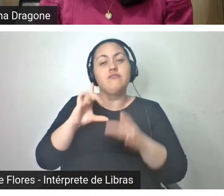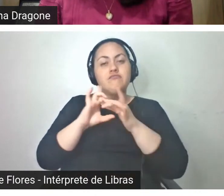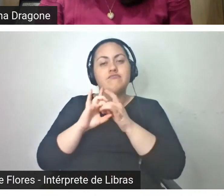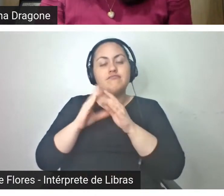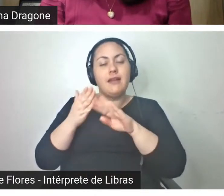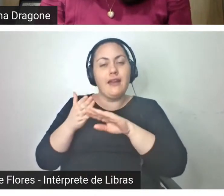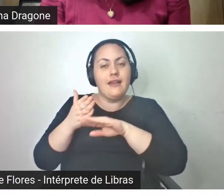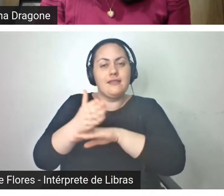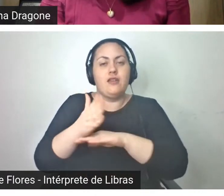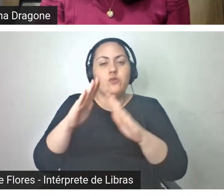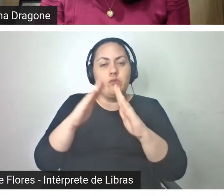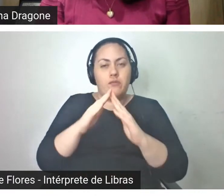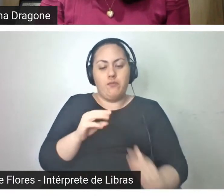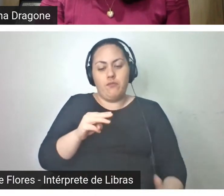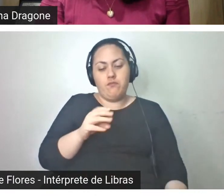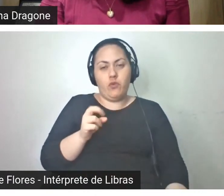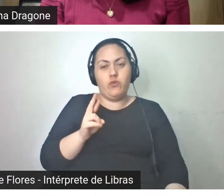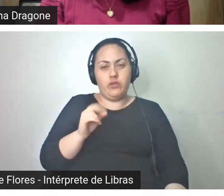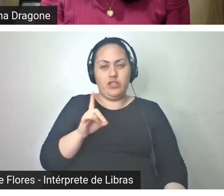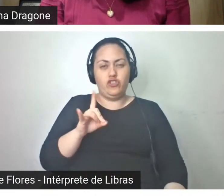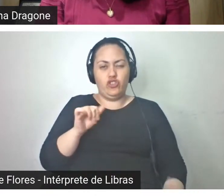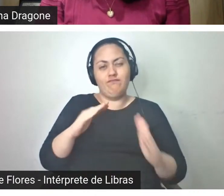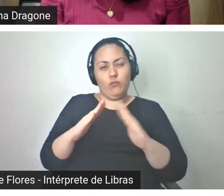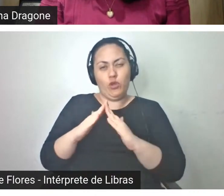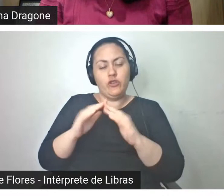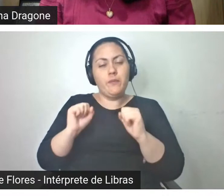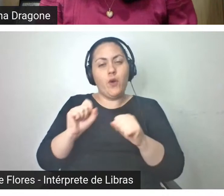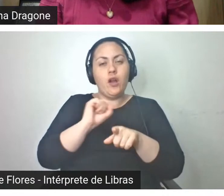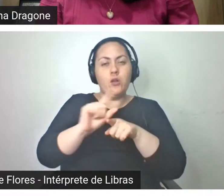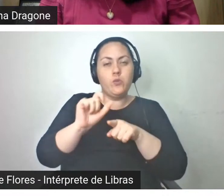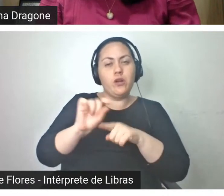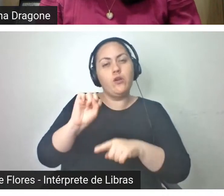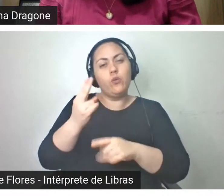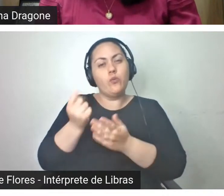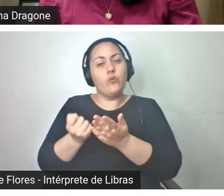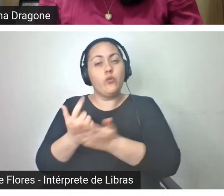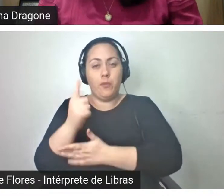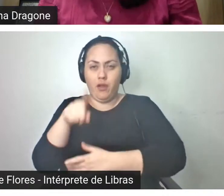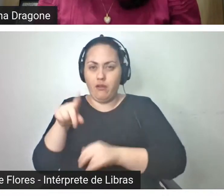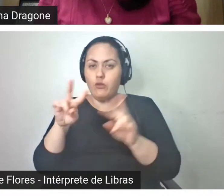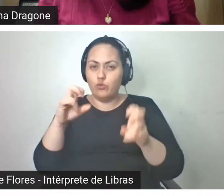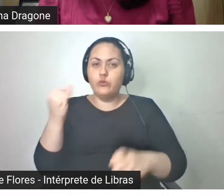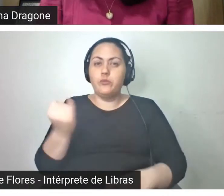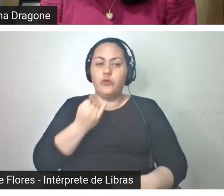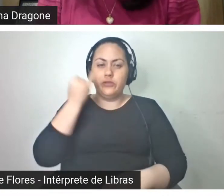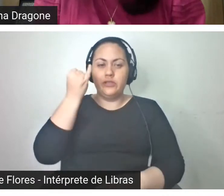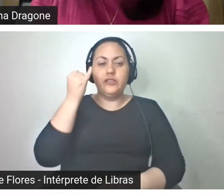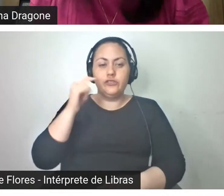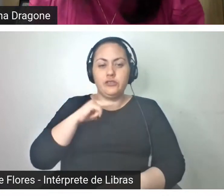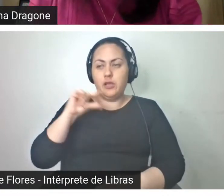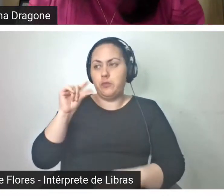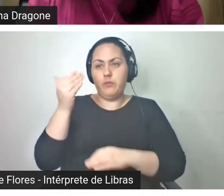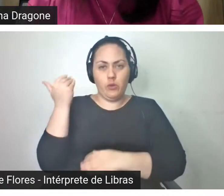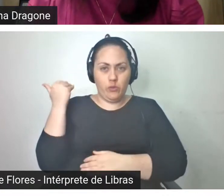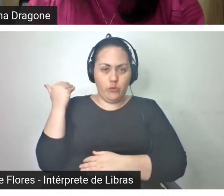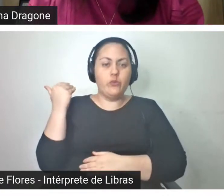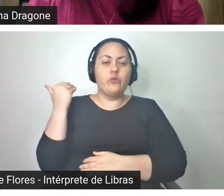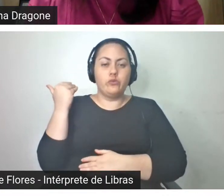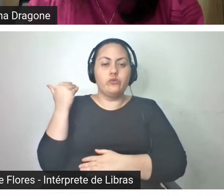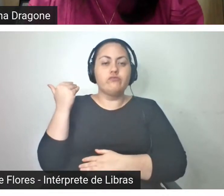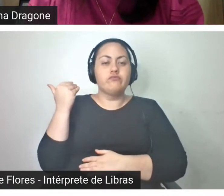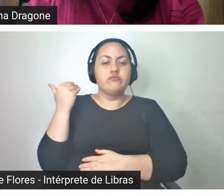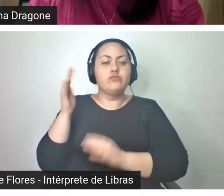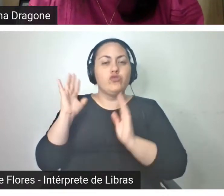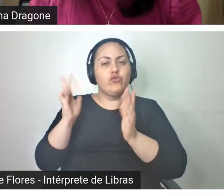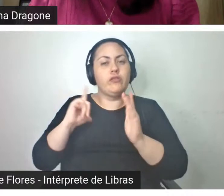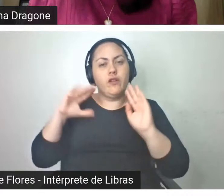alugada ou comprada, né? Esse é um assunto importante. E que, mais recentemente, tem havido uma